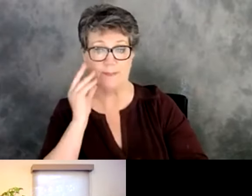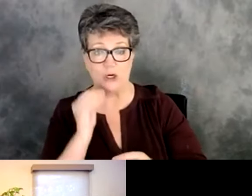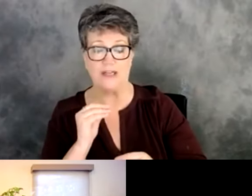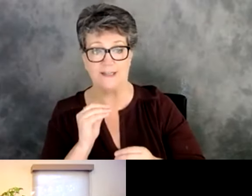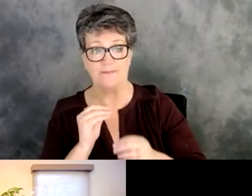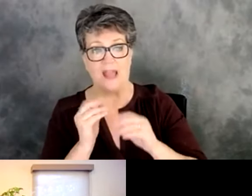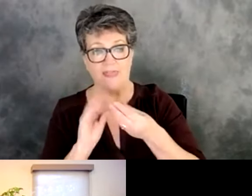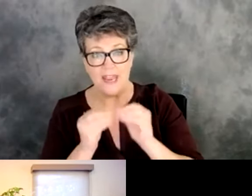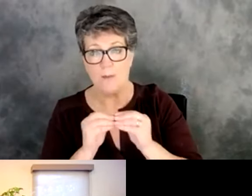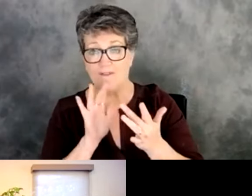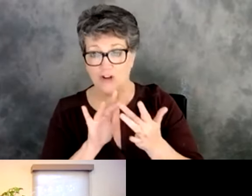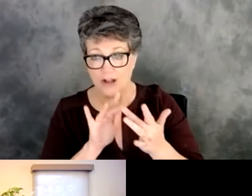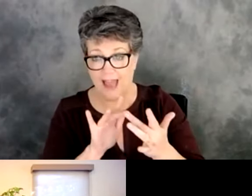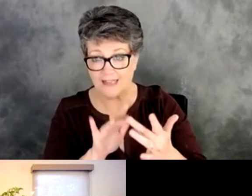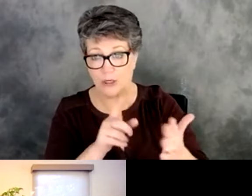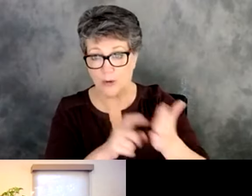the number of contacts,